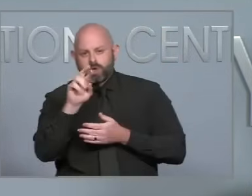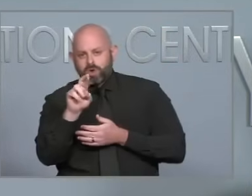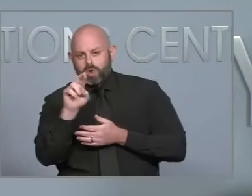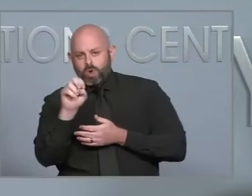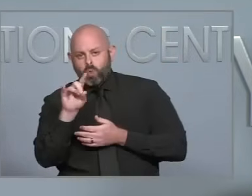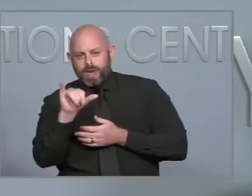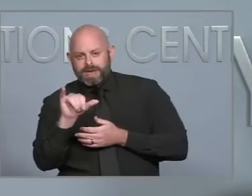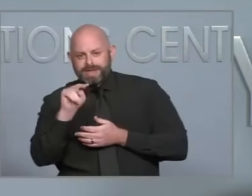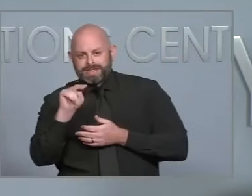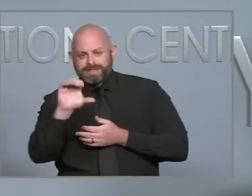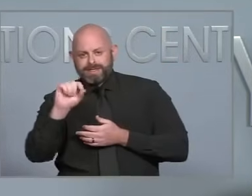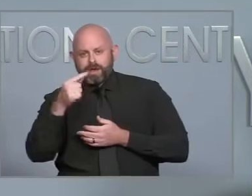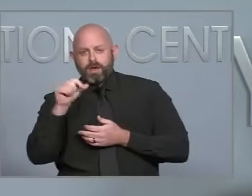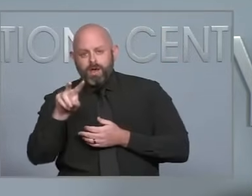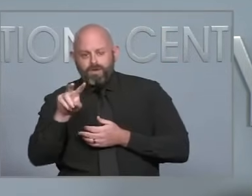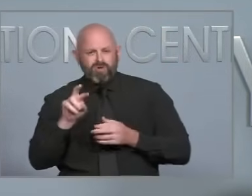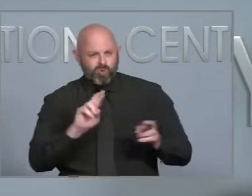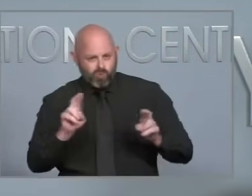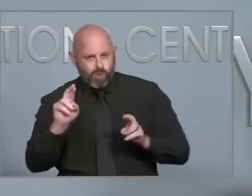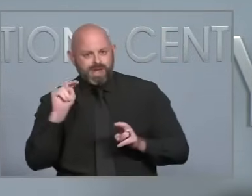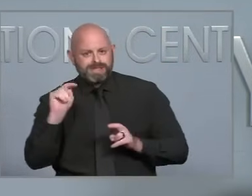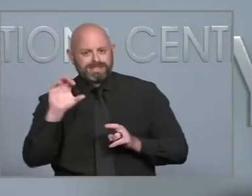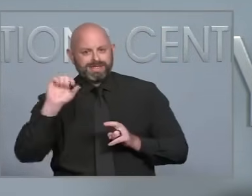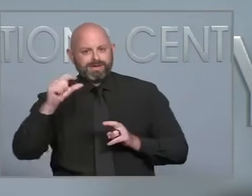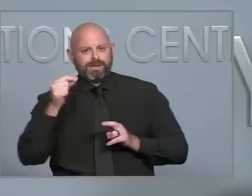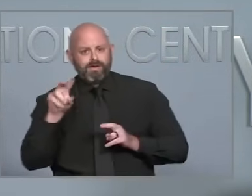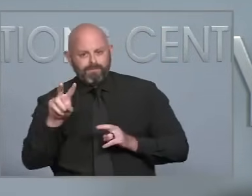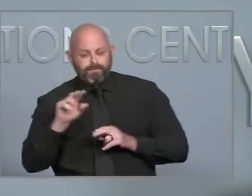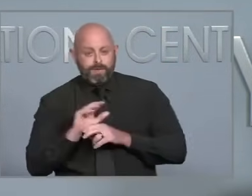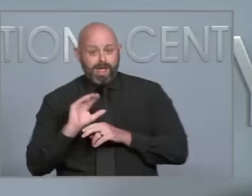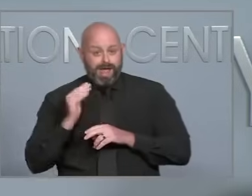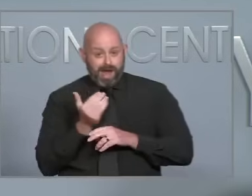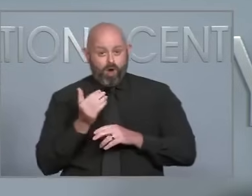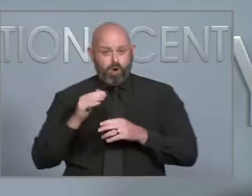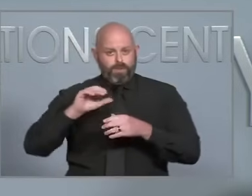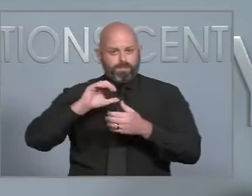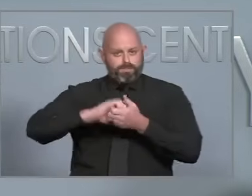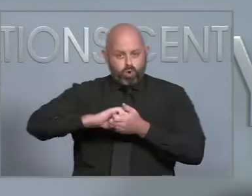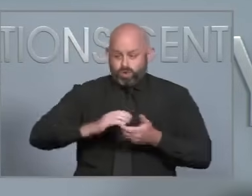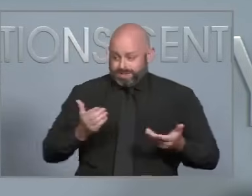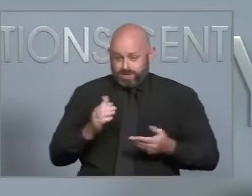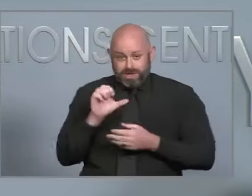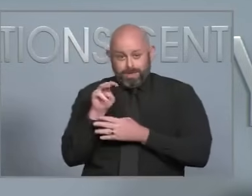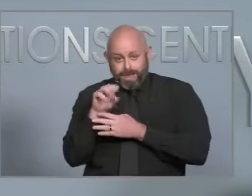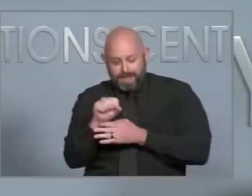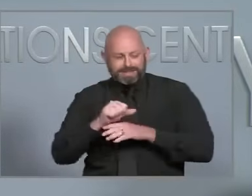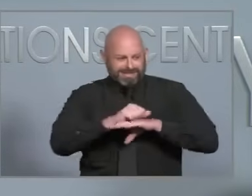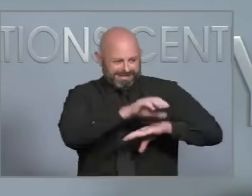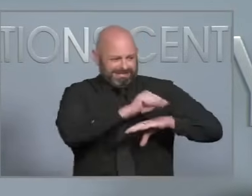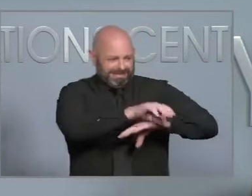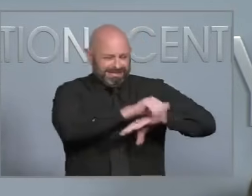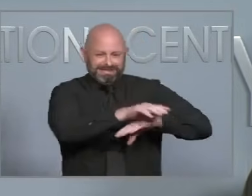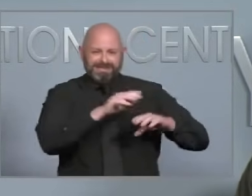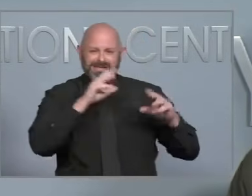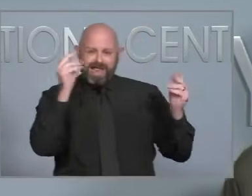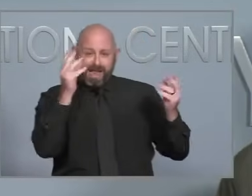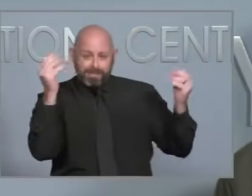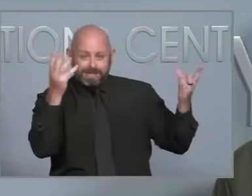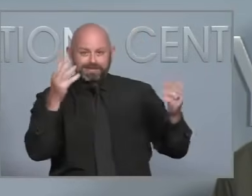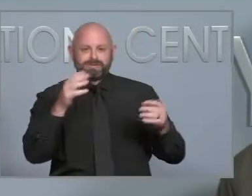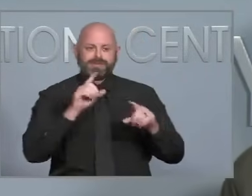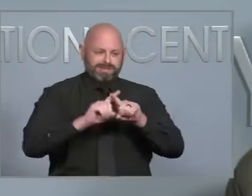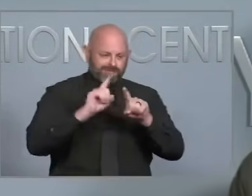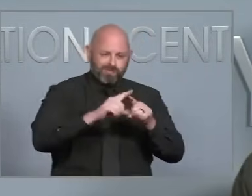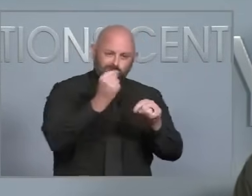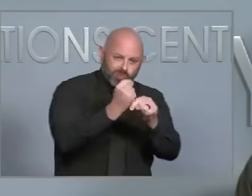readync.gov. Our partners in the North Carolina Office of EMS have deployed ambulance buses, additional EMS units, and additional medical